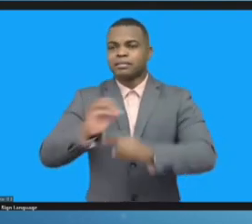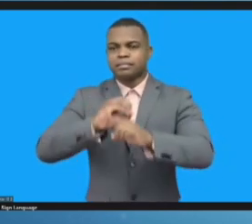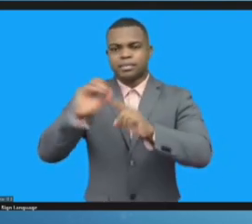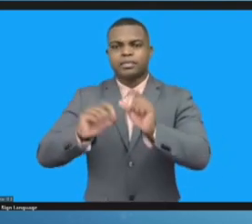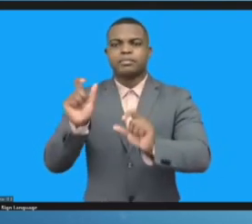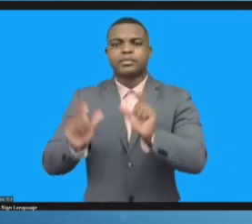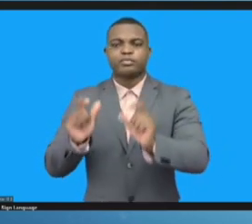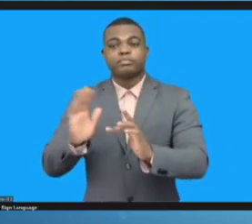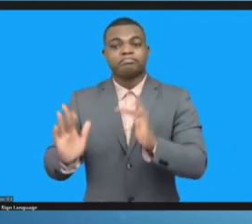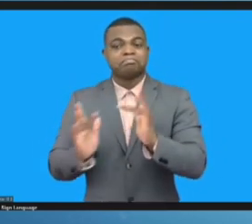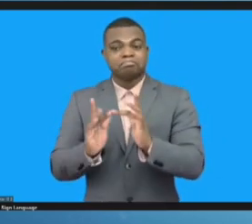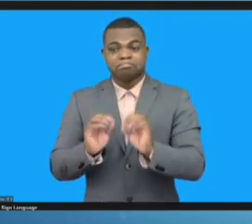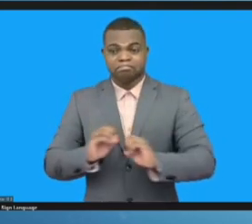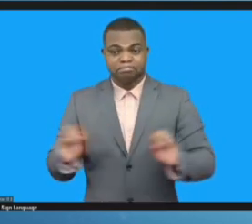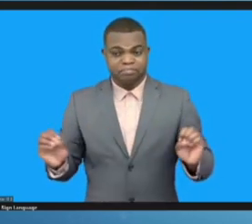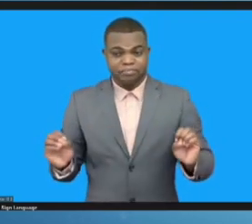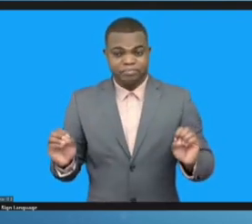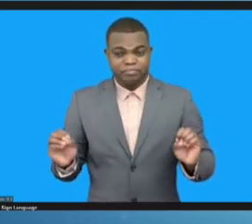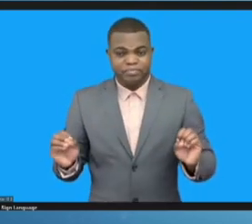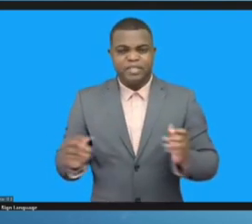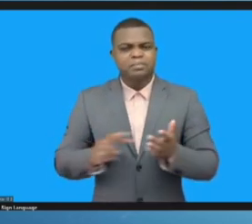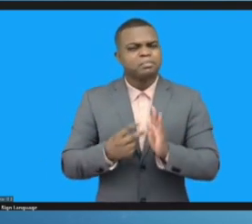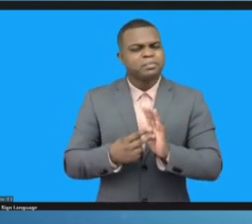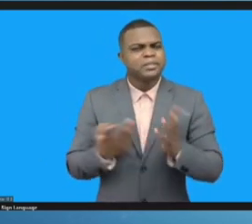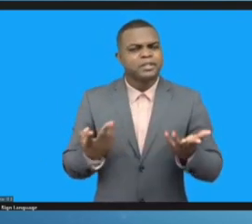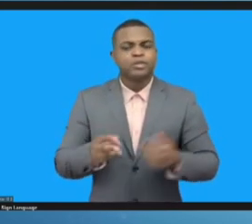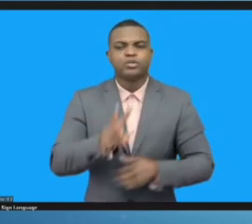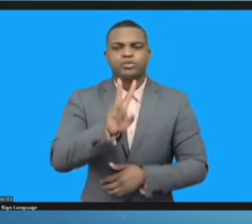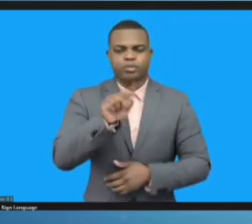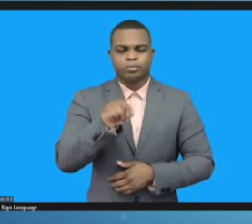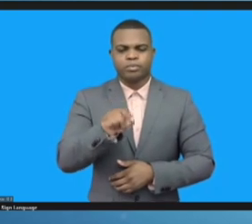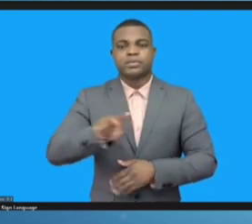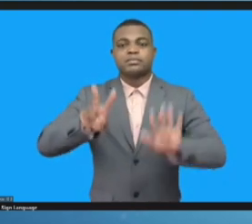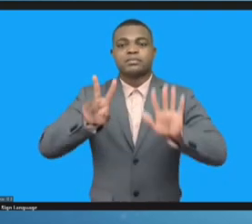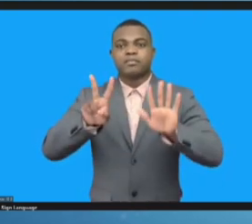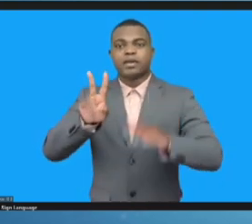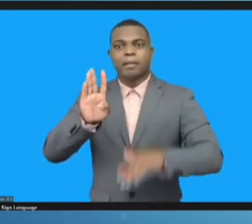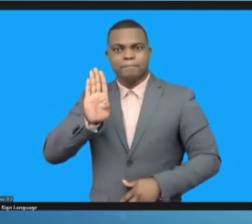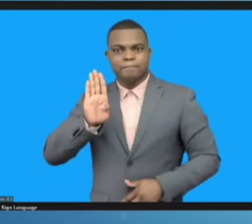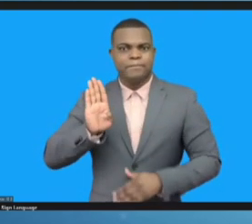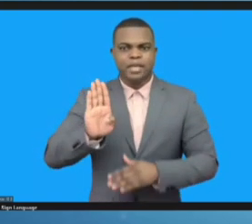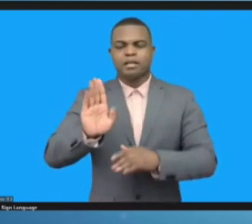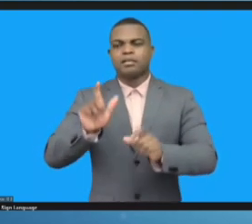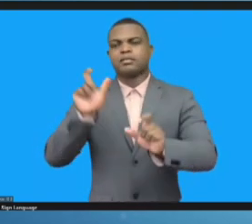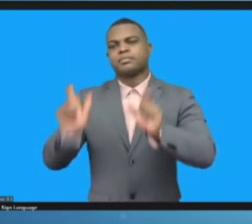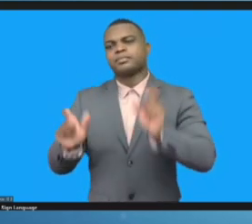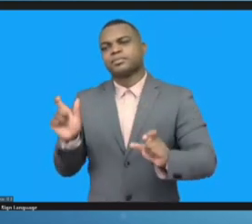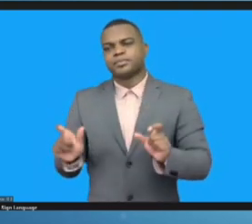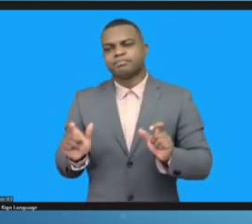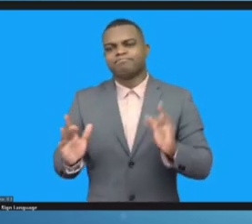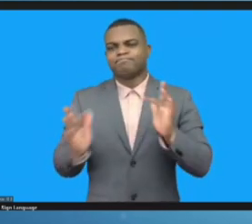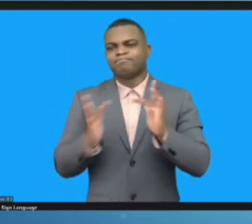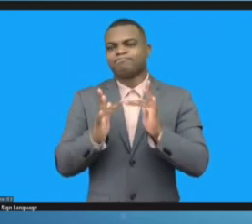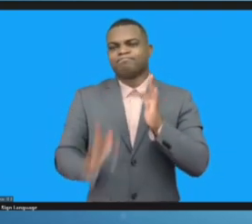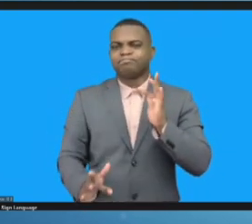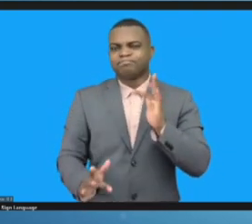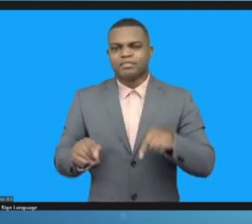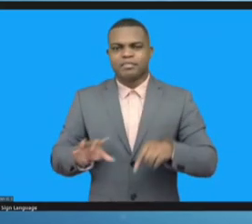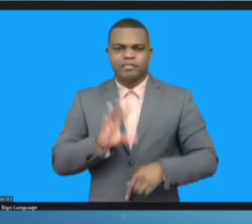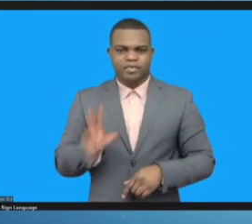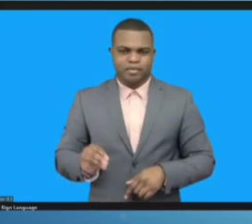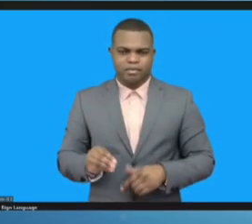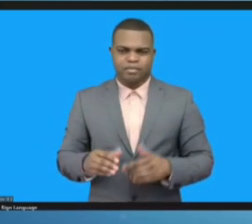most connected region with 89% of its population enjoying access to the internet.